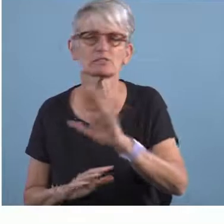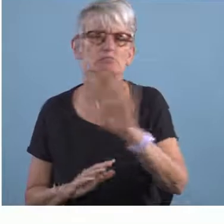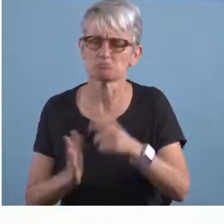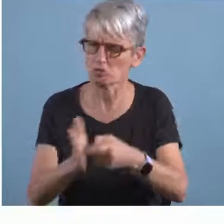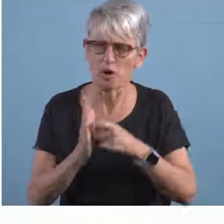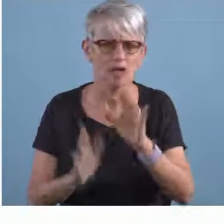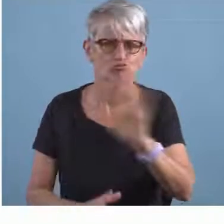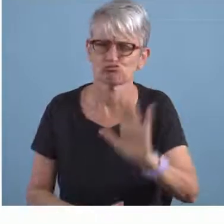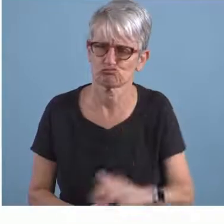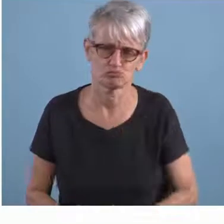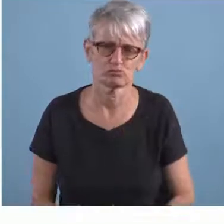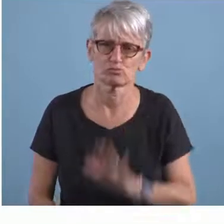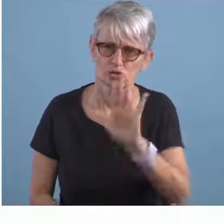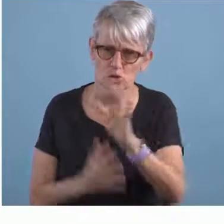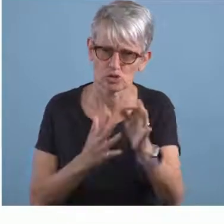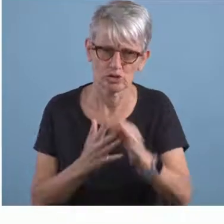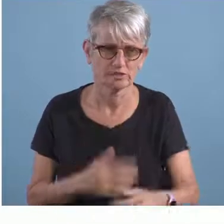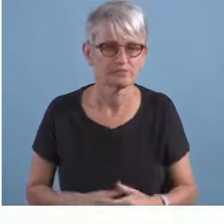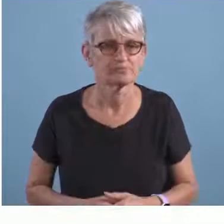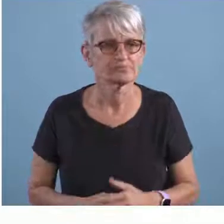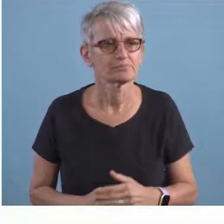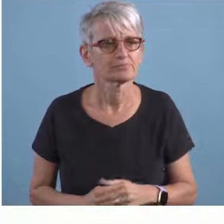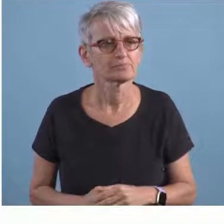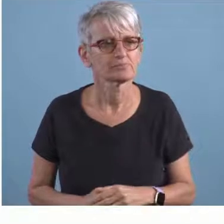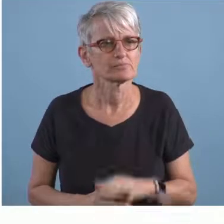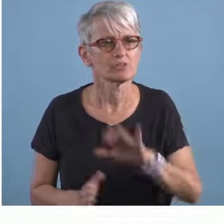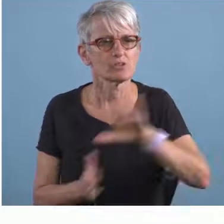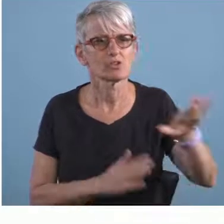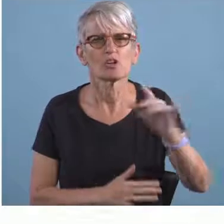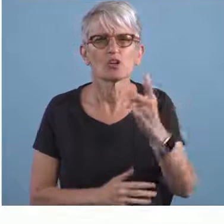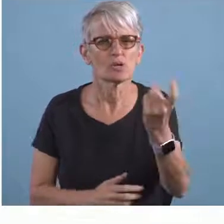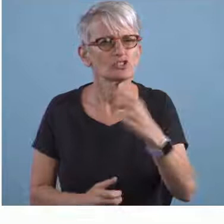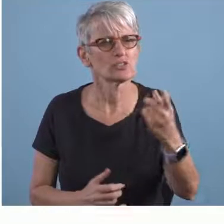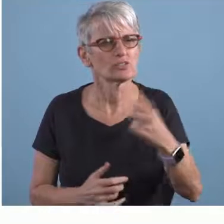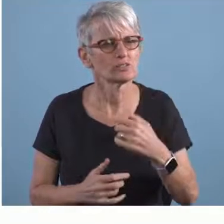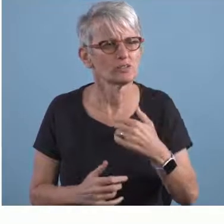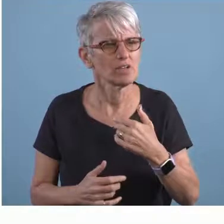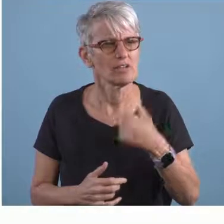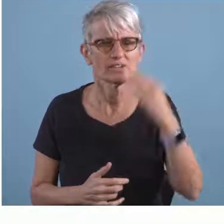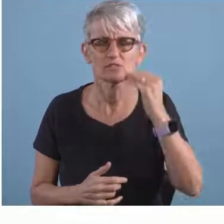required. The question that's up, maybe you can all see it. Do